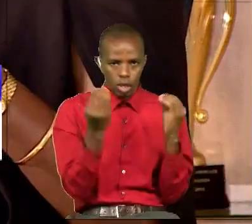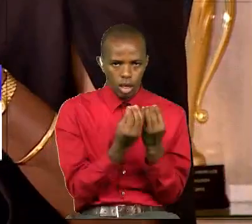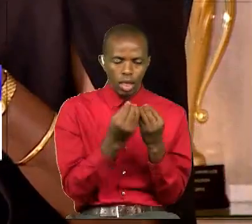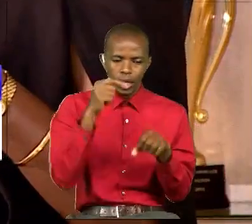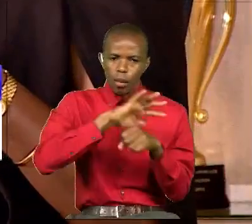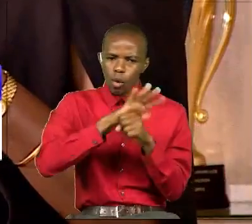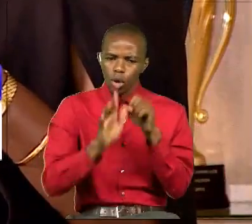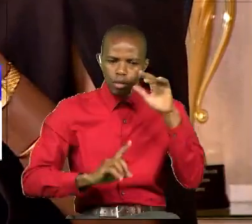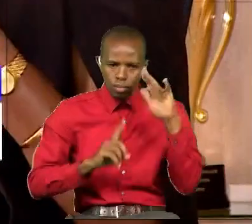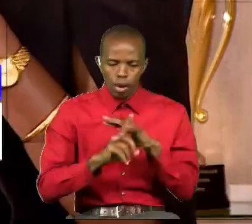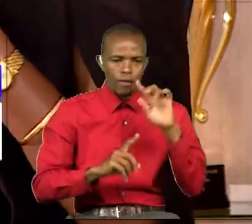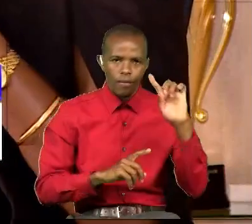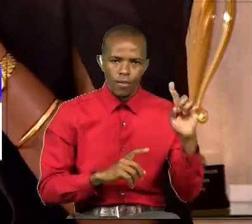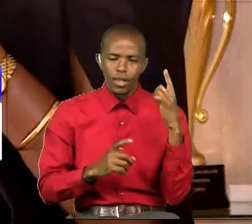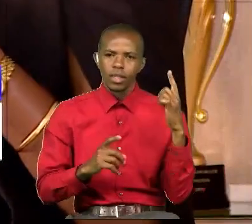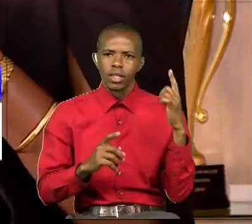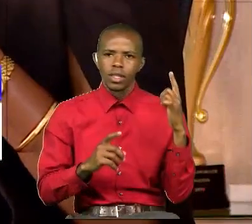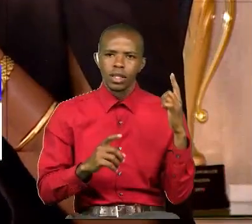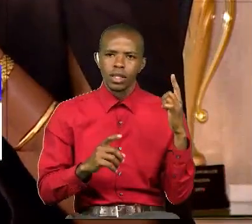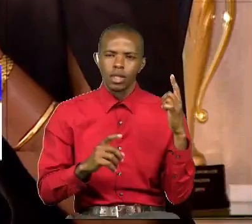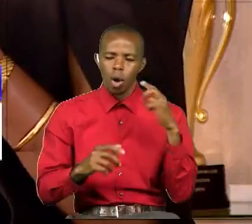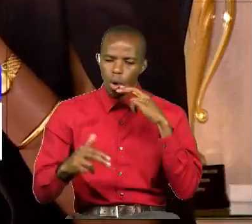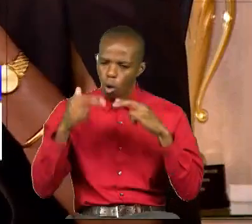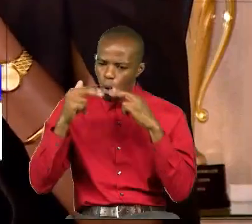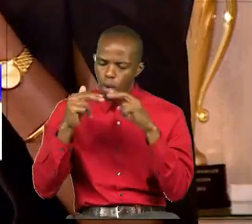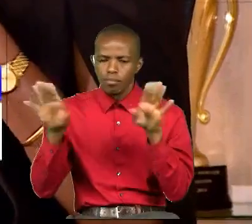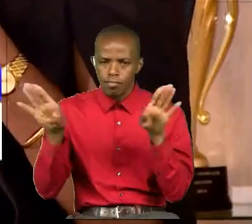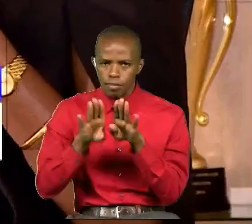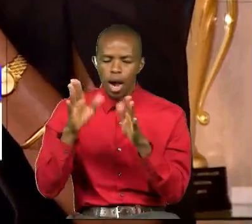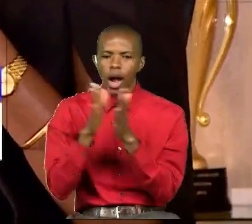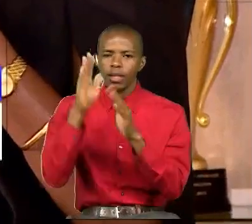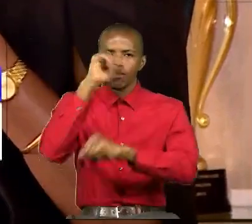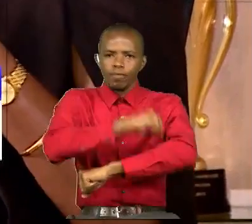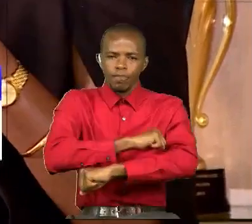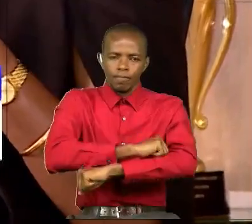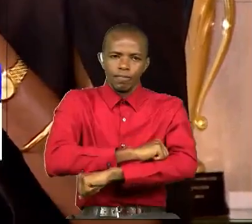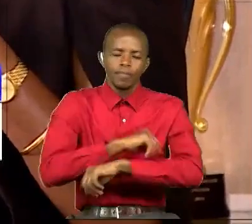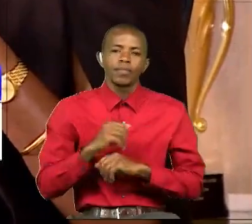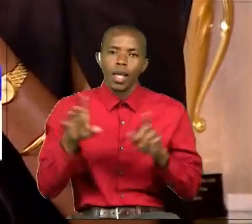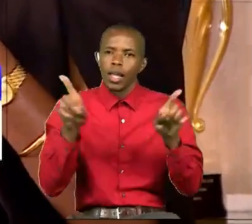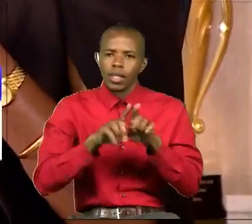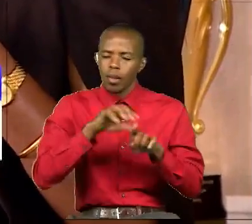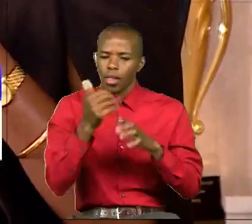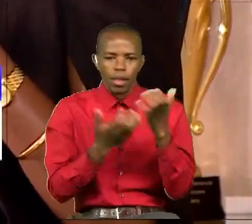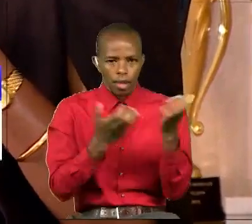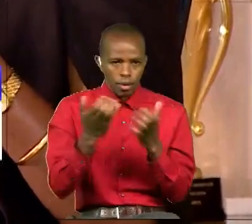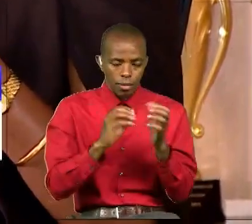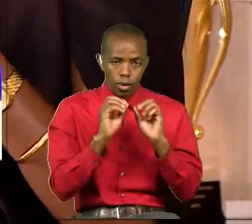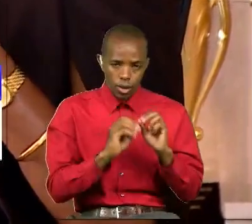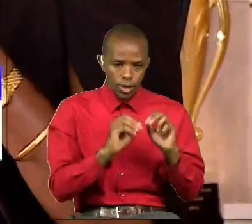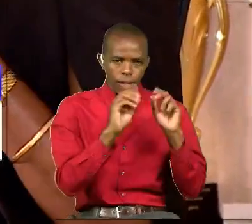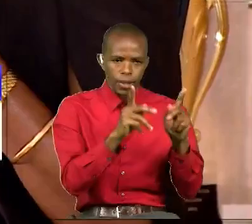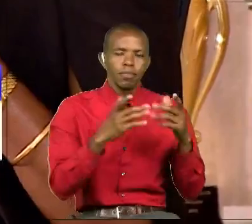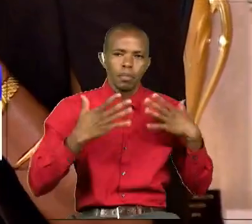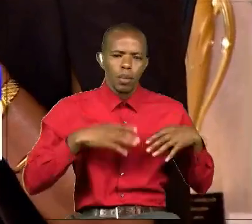happened, first, places of hospitality were closed and schools were closed, and also other businesses, right? And then